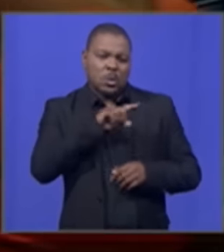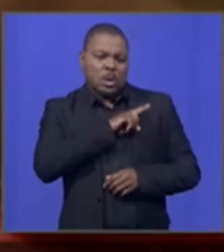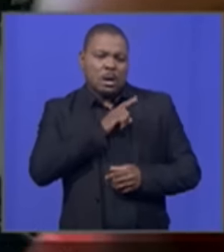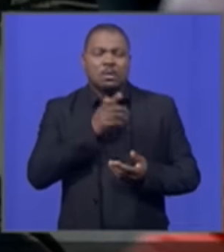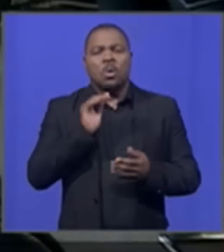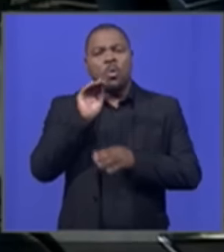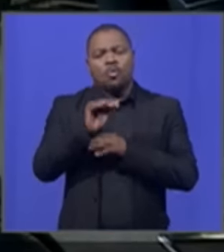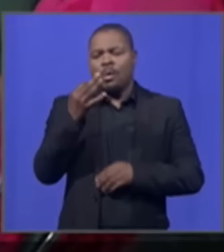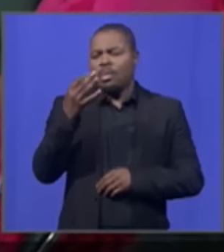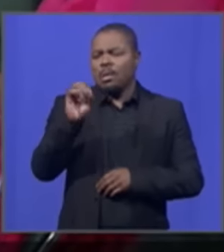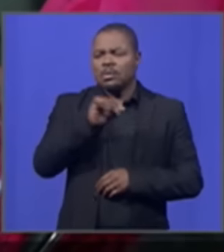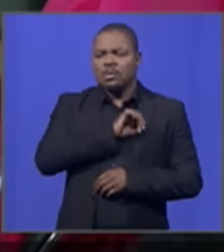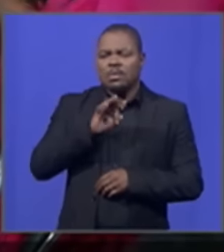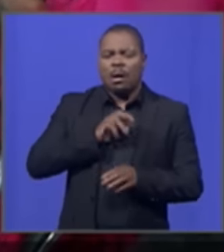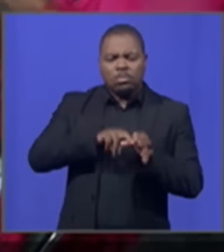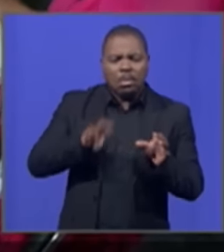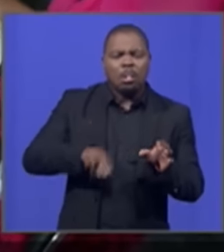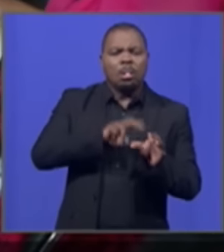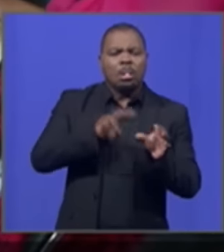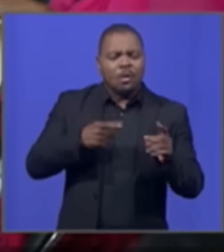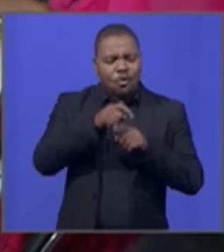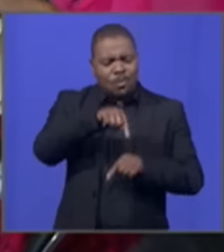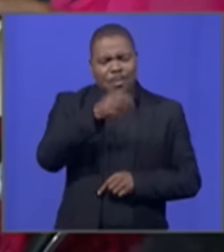feta 30 ka mmušong wa province.